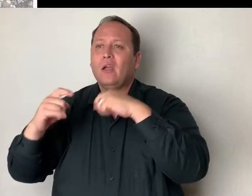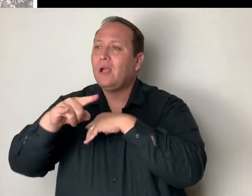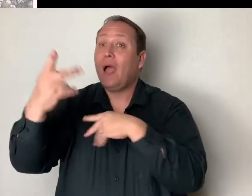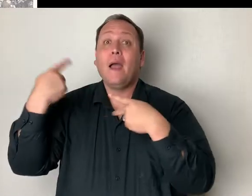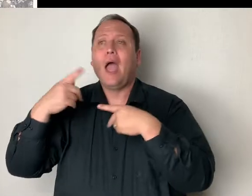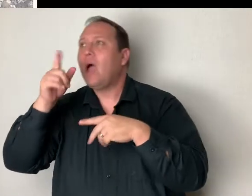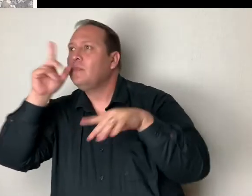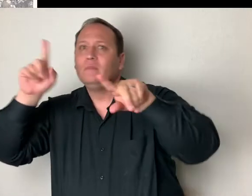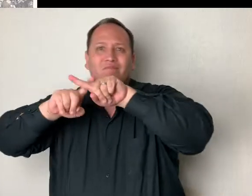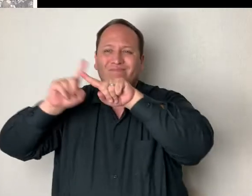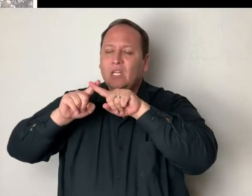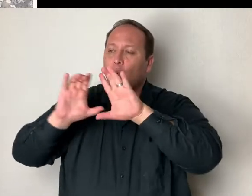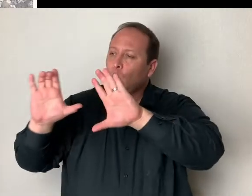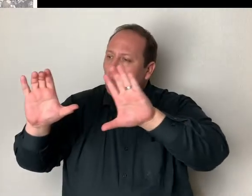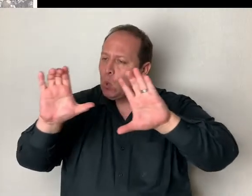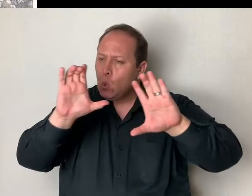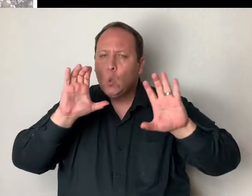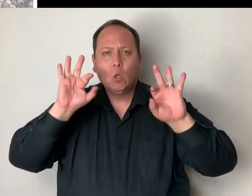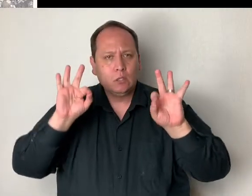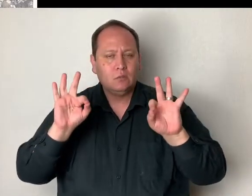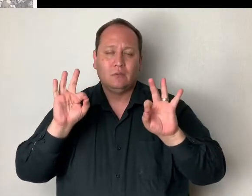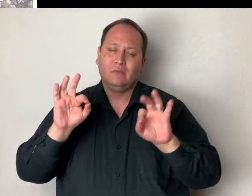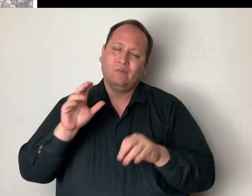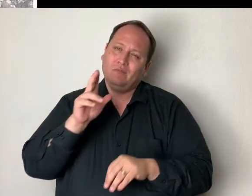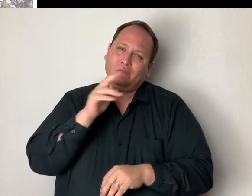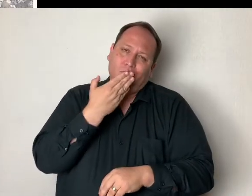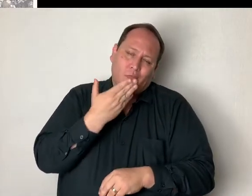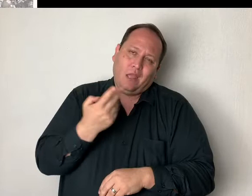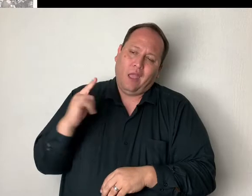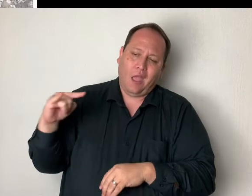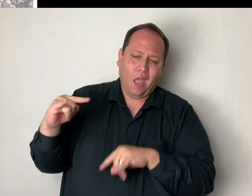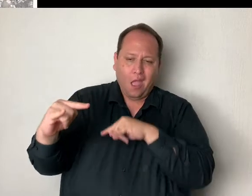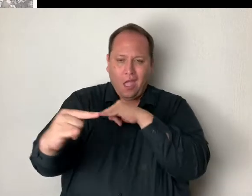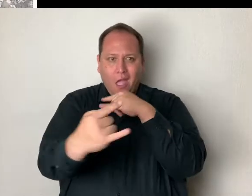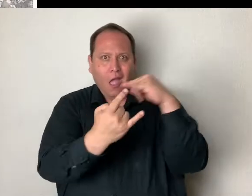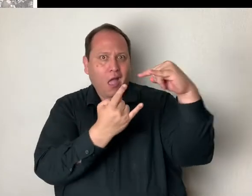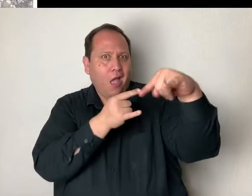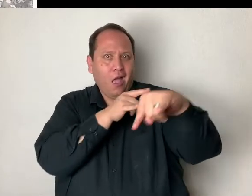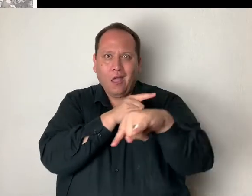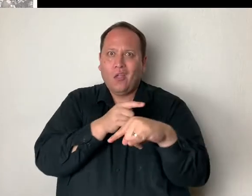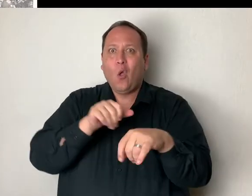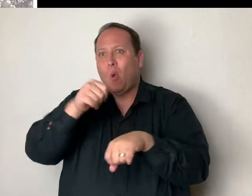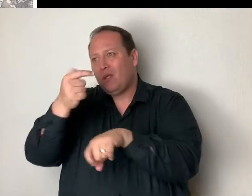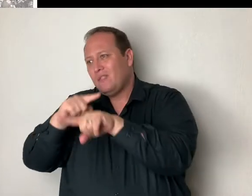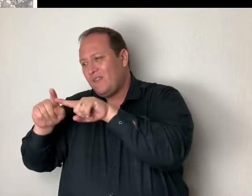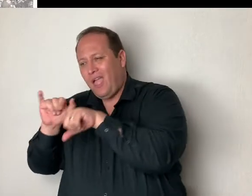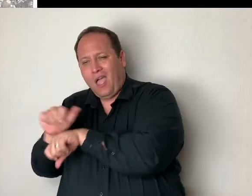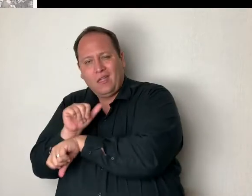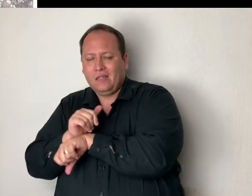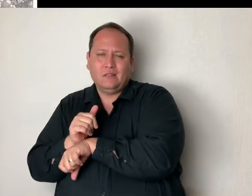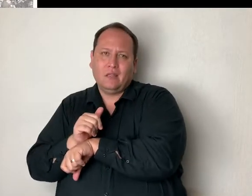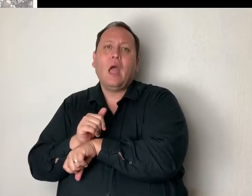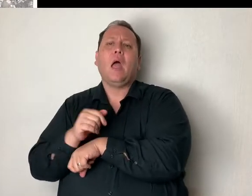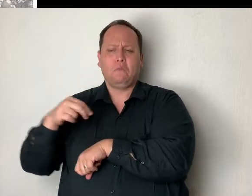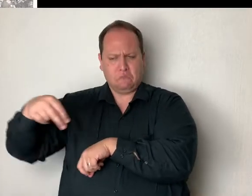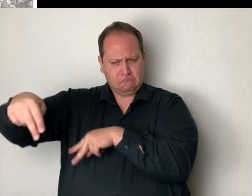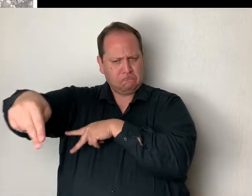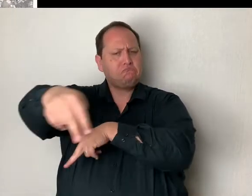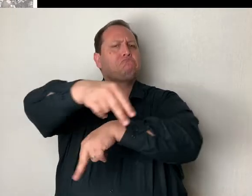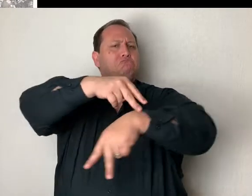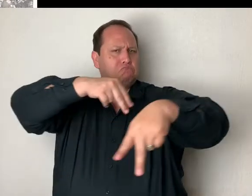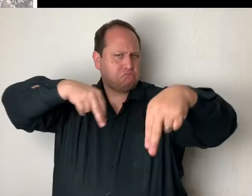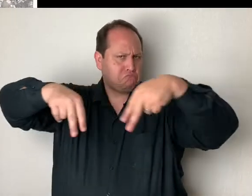entirely inappropriate to have yet another line of cars here. But pedestrians, yes. The people would come out to the